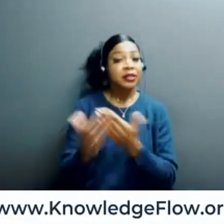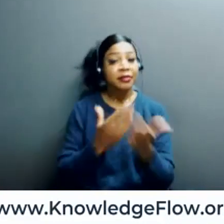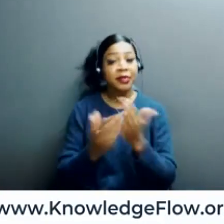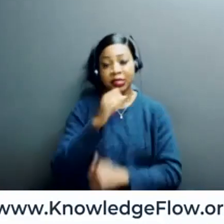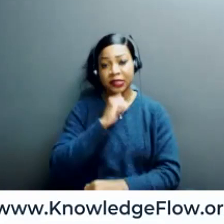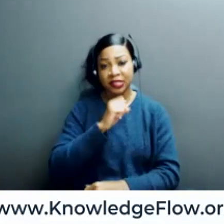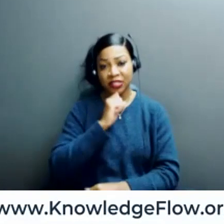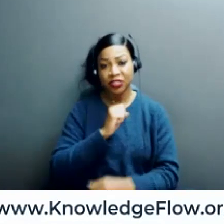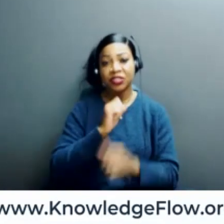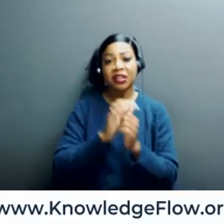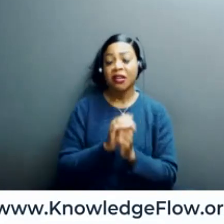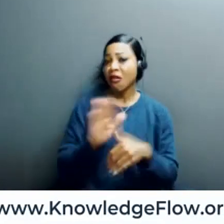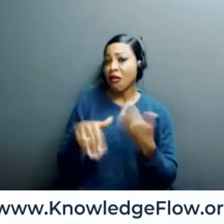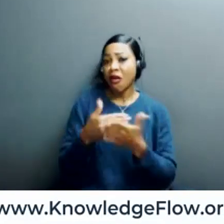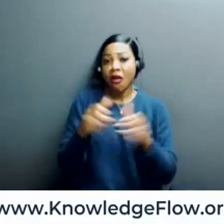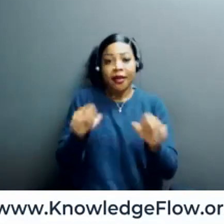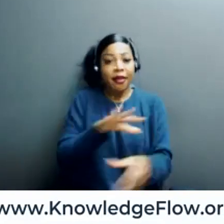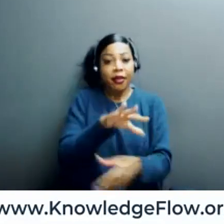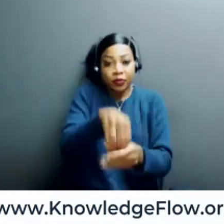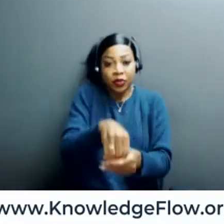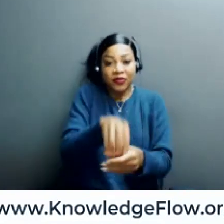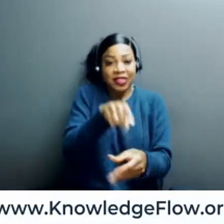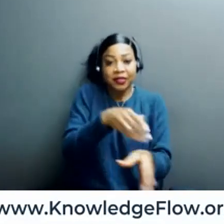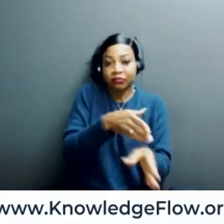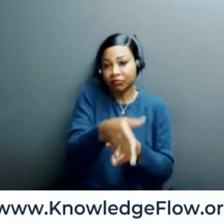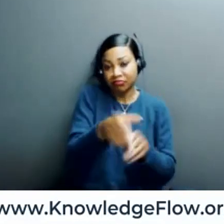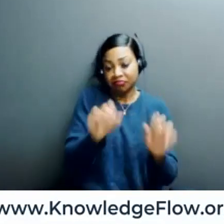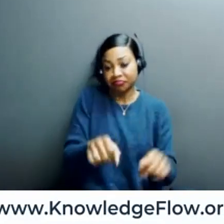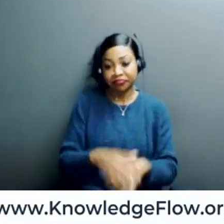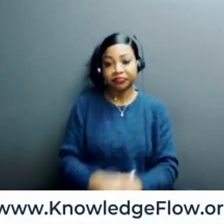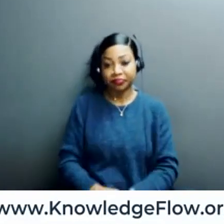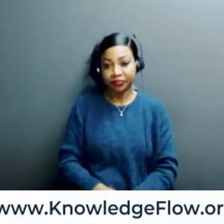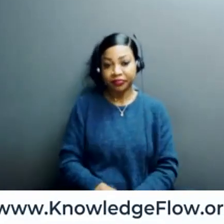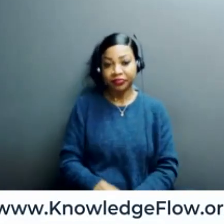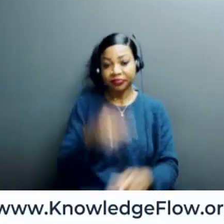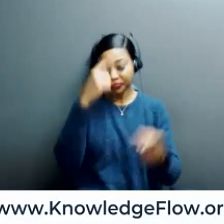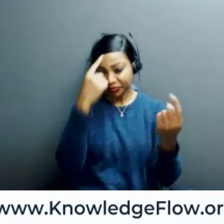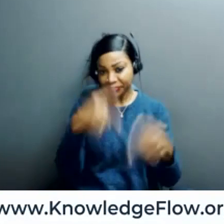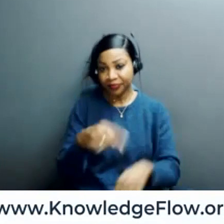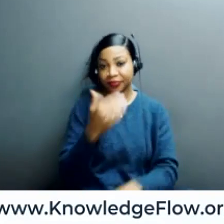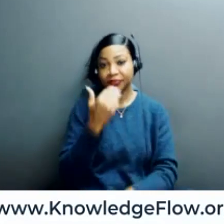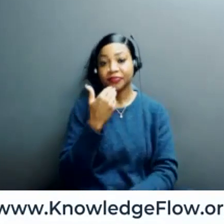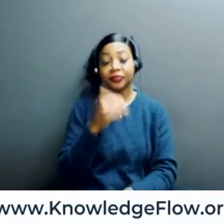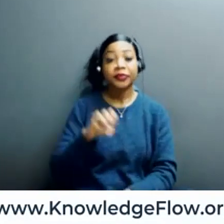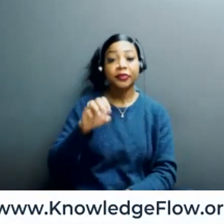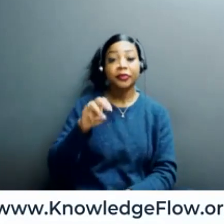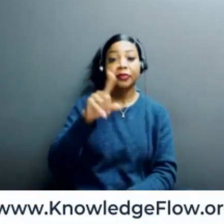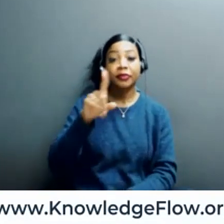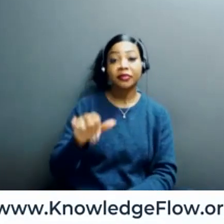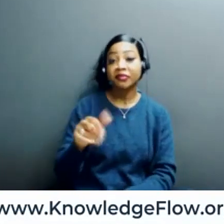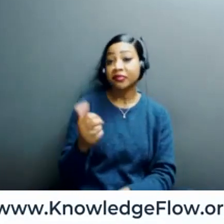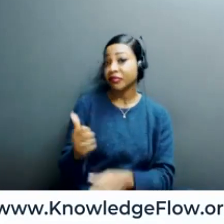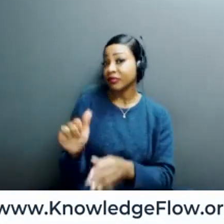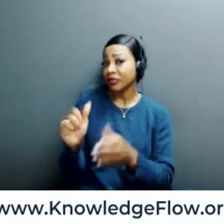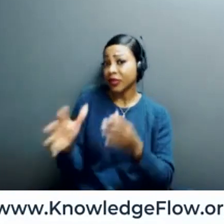has something meaningful to contribute to the workforce agreed thank you Emily do you have uh anything